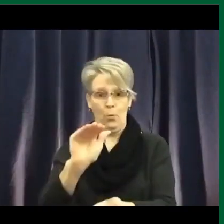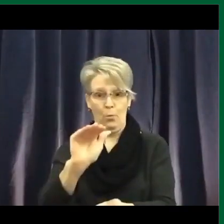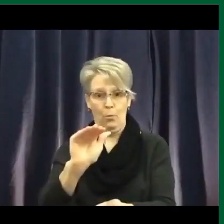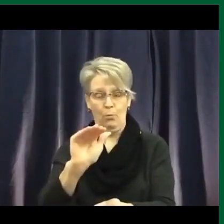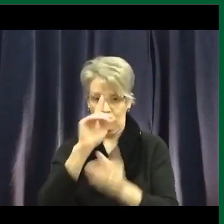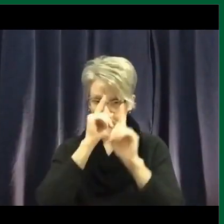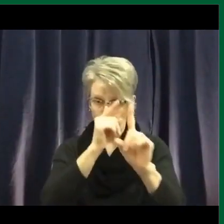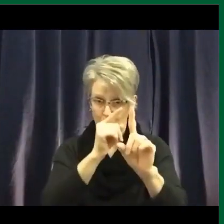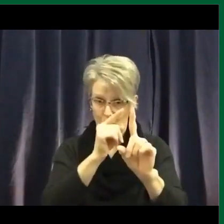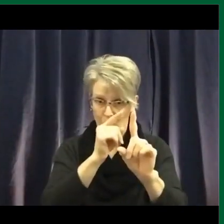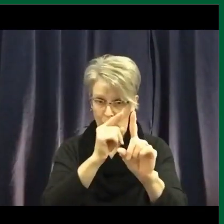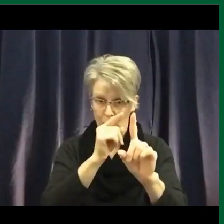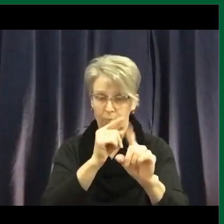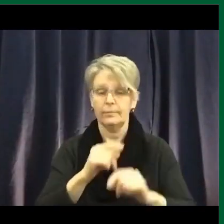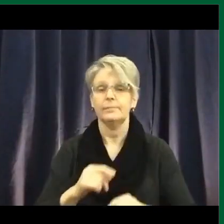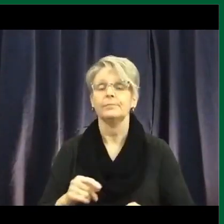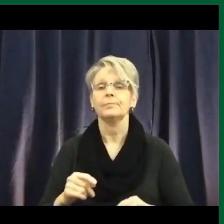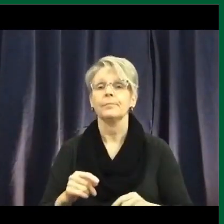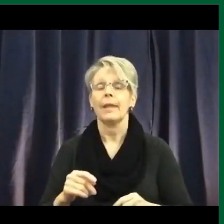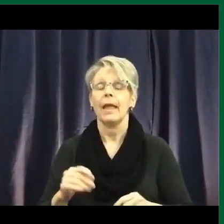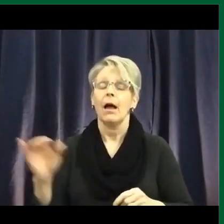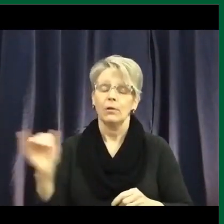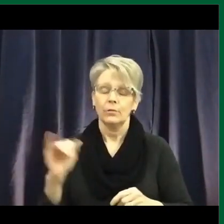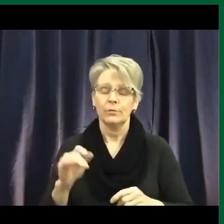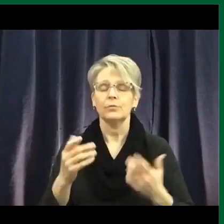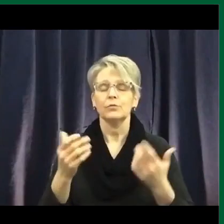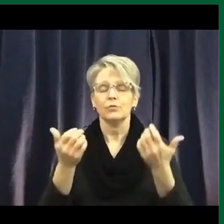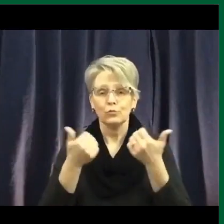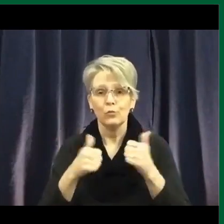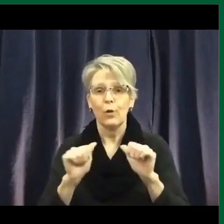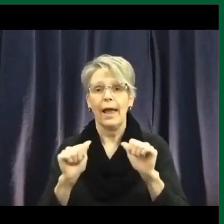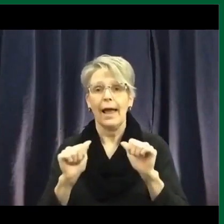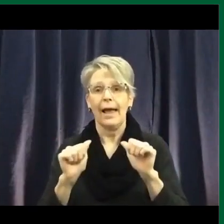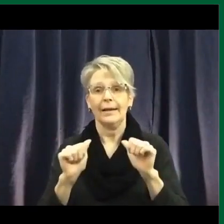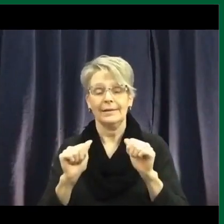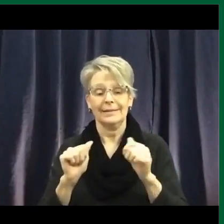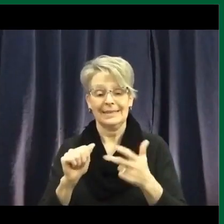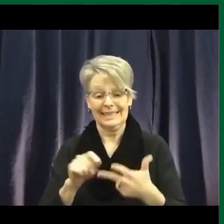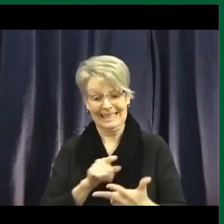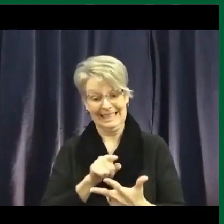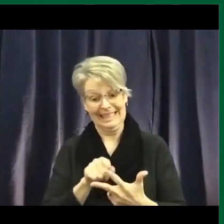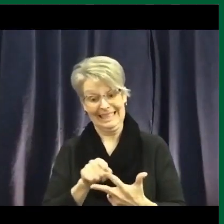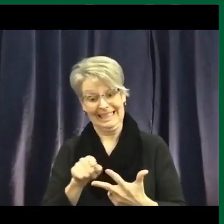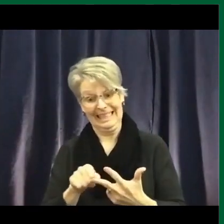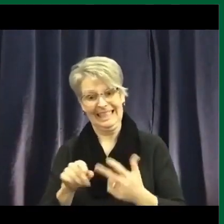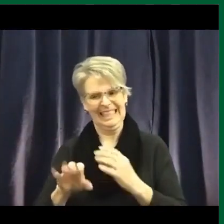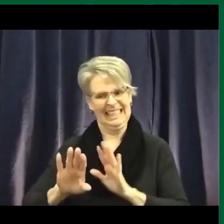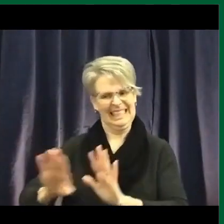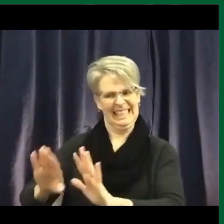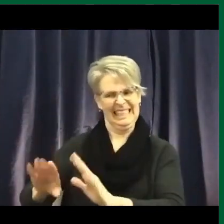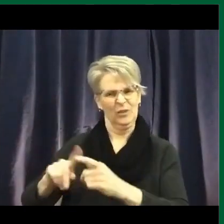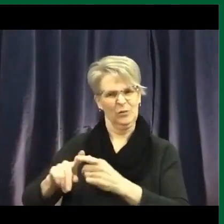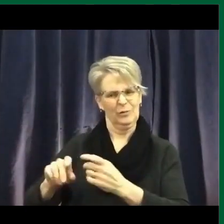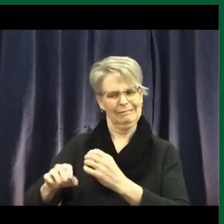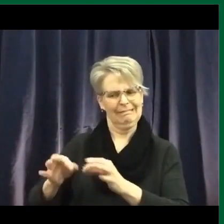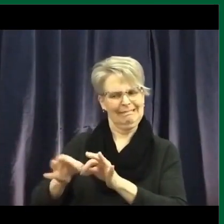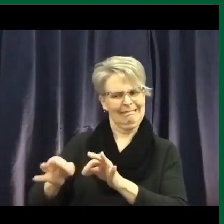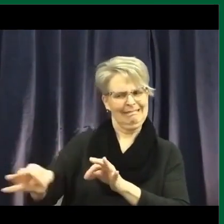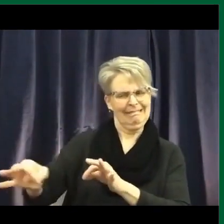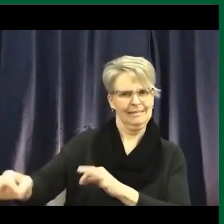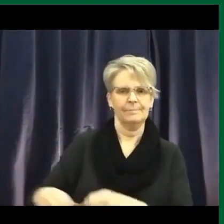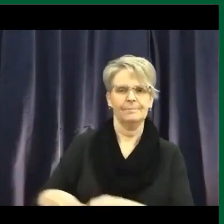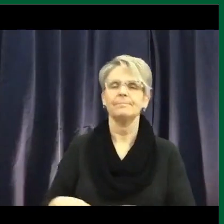But also we try as much as possible to delay the variants of concern becoming the predominant strain. We'll take